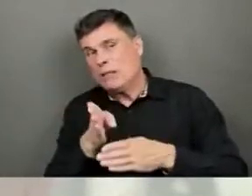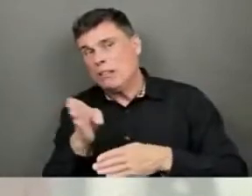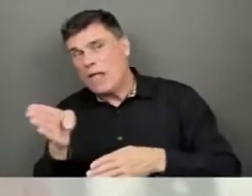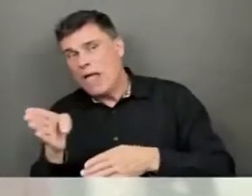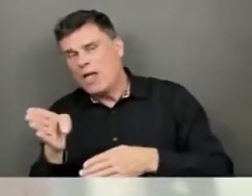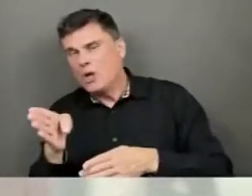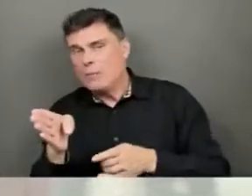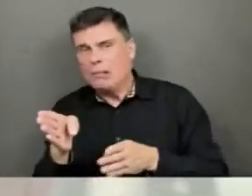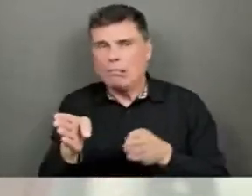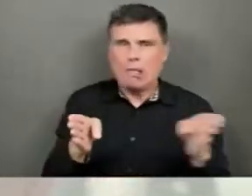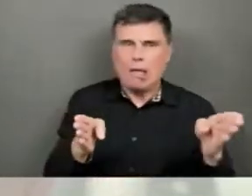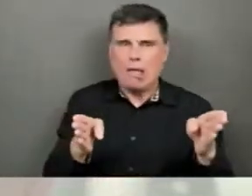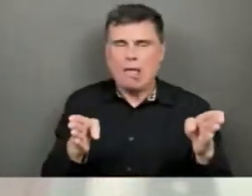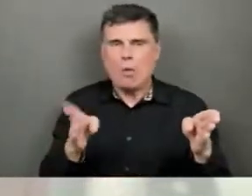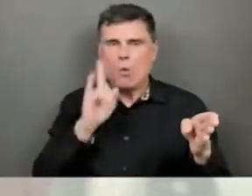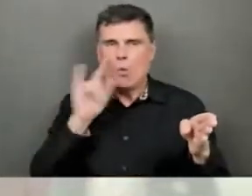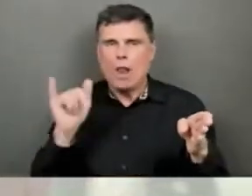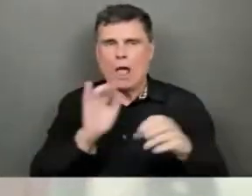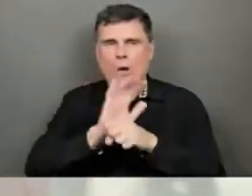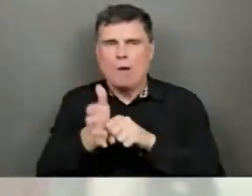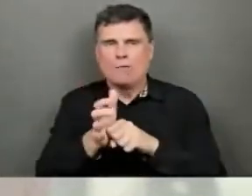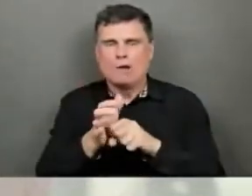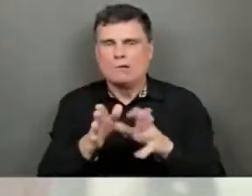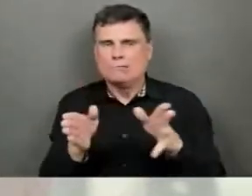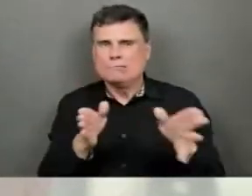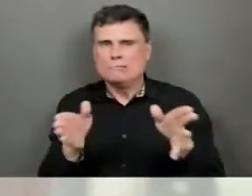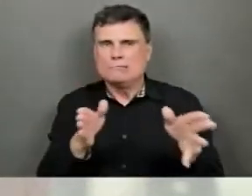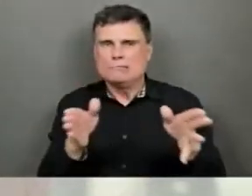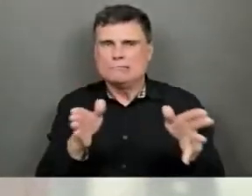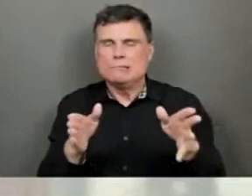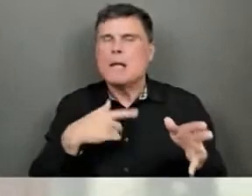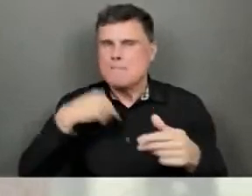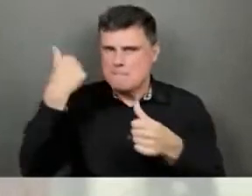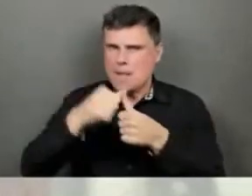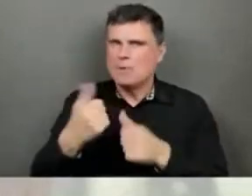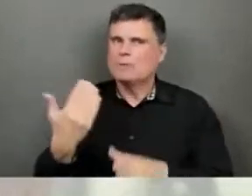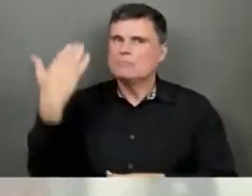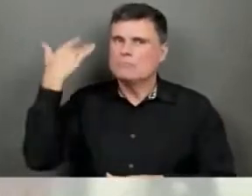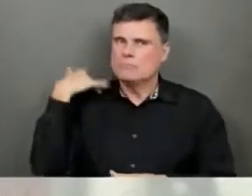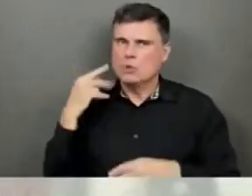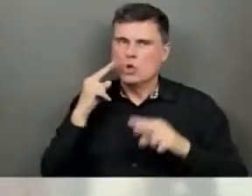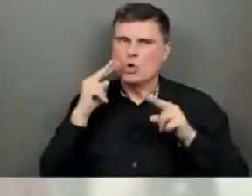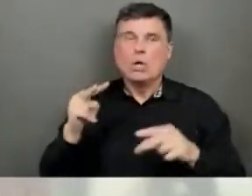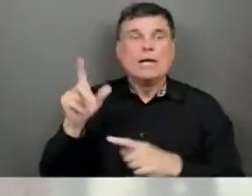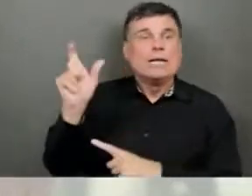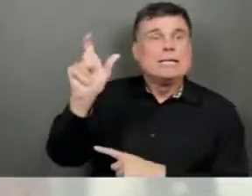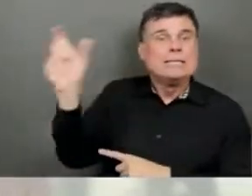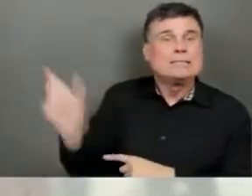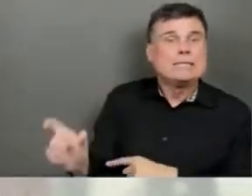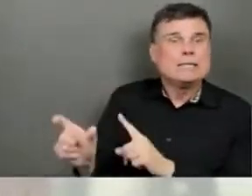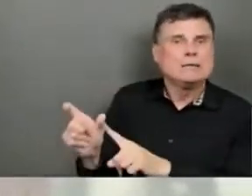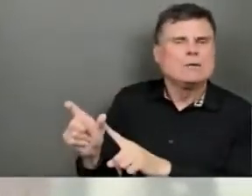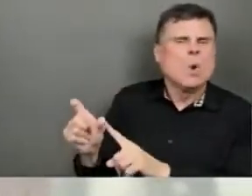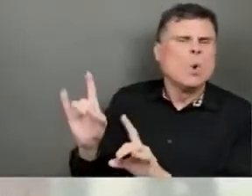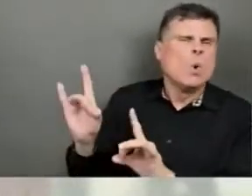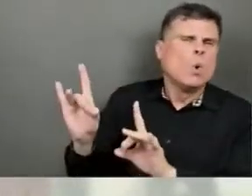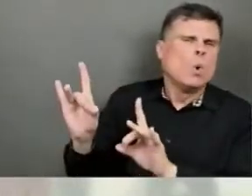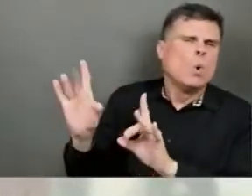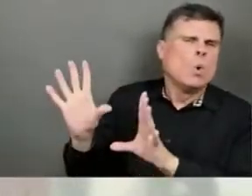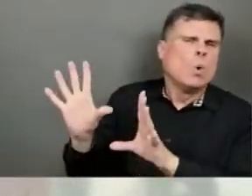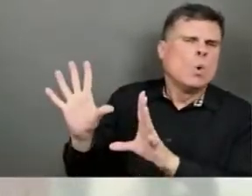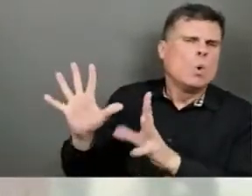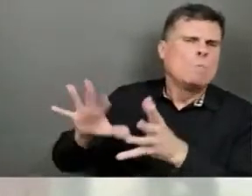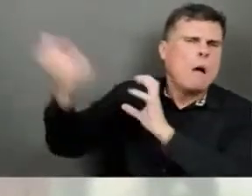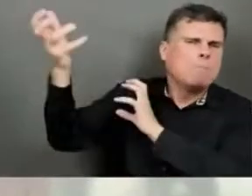was happening in Italy and the terrible tragedies that happened there in places that got hit